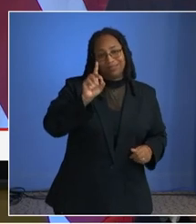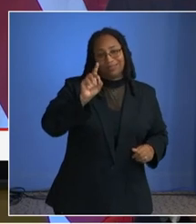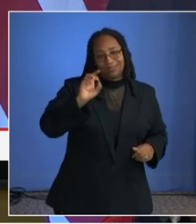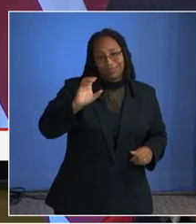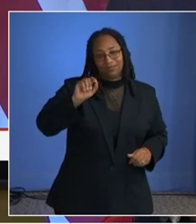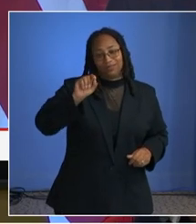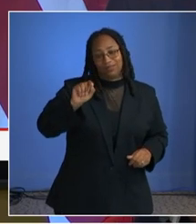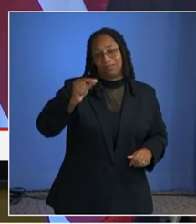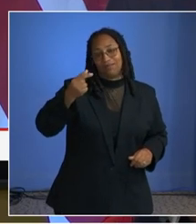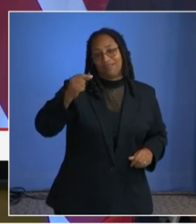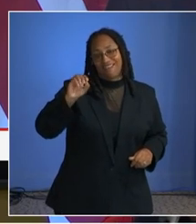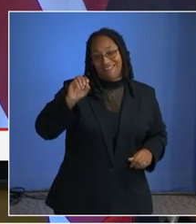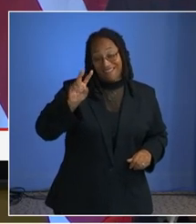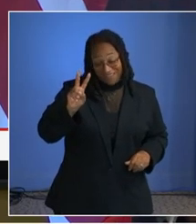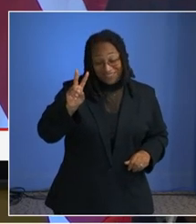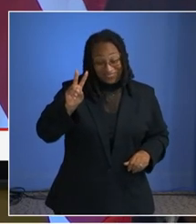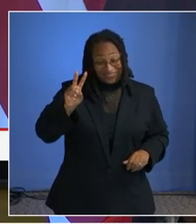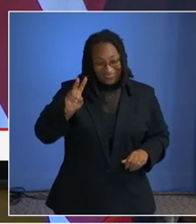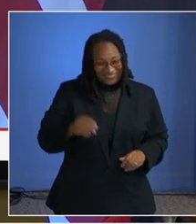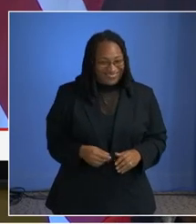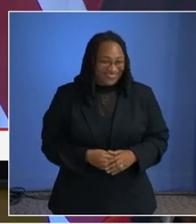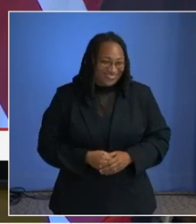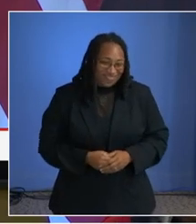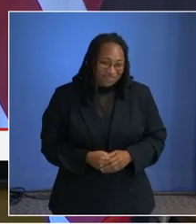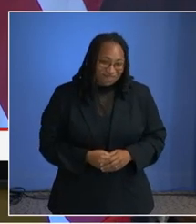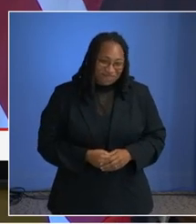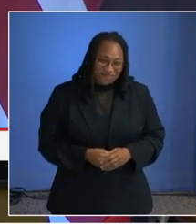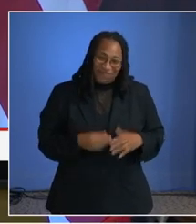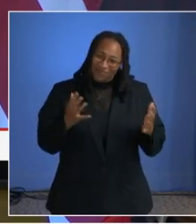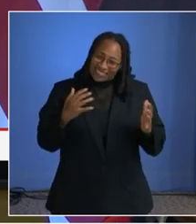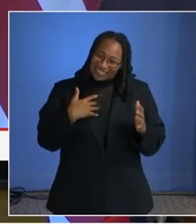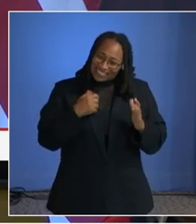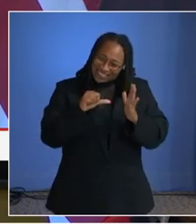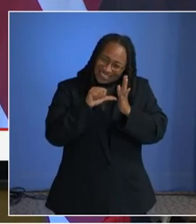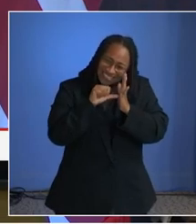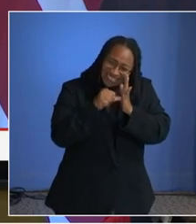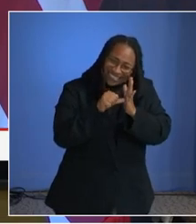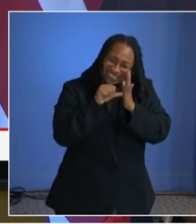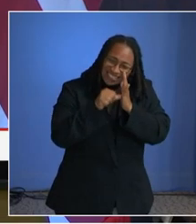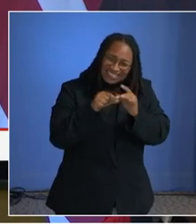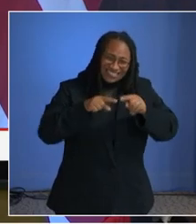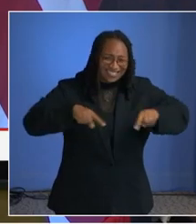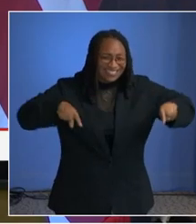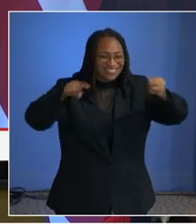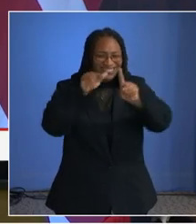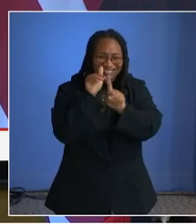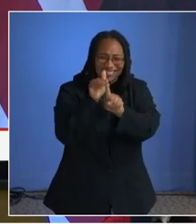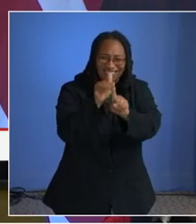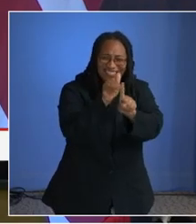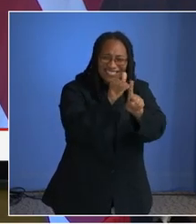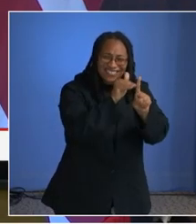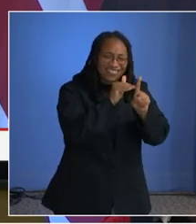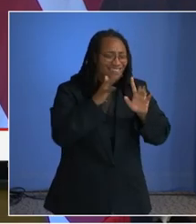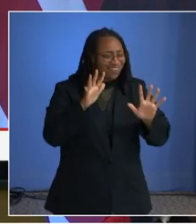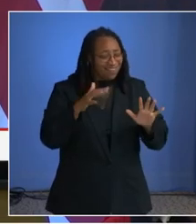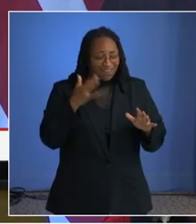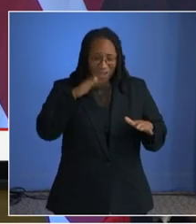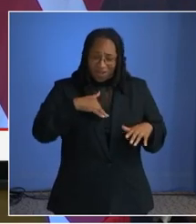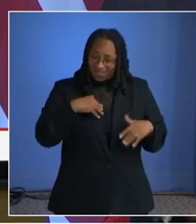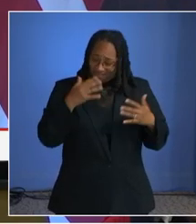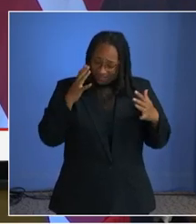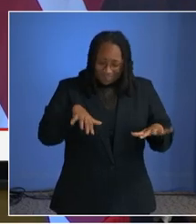to emphasize, and I emphasize to my cabinet members all the time, that we have a dedicated group,